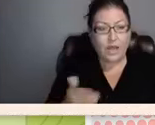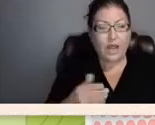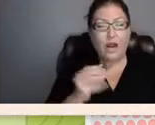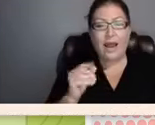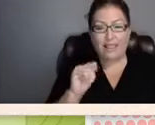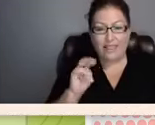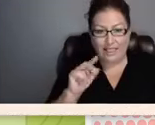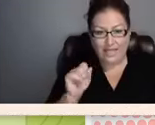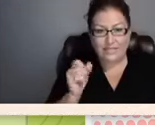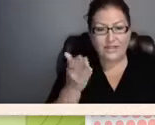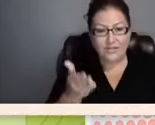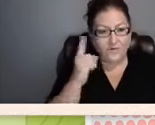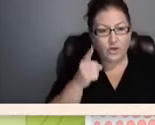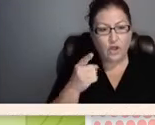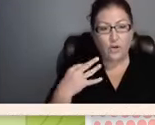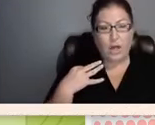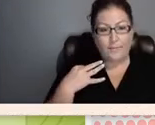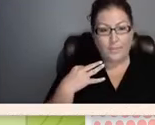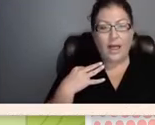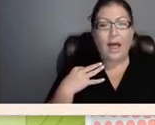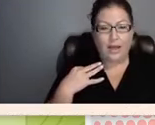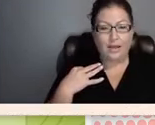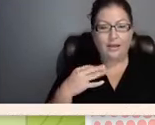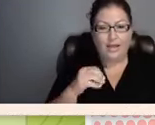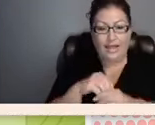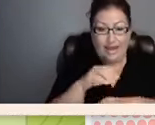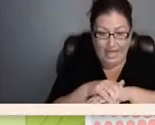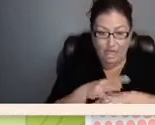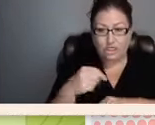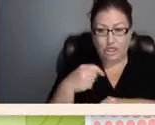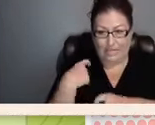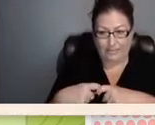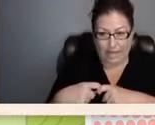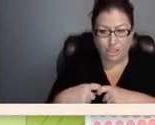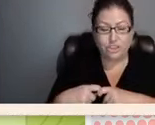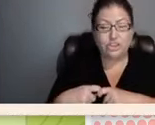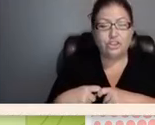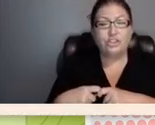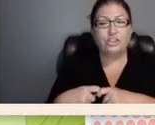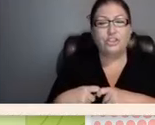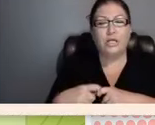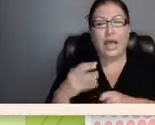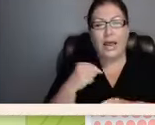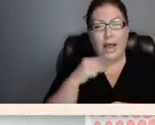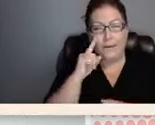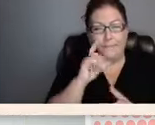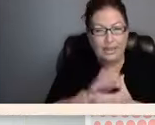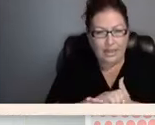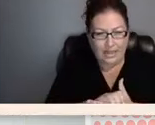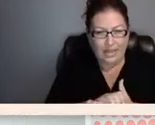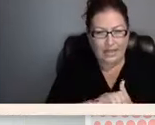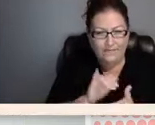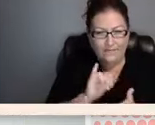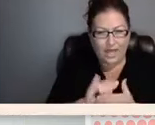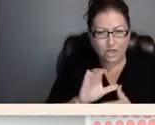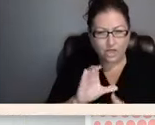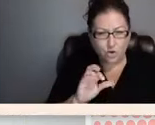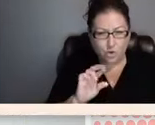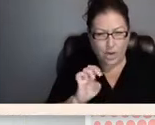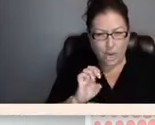to apply in English and in Spanish, and I believe that that's Creole.